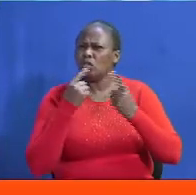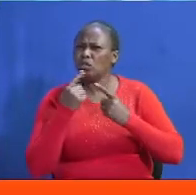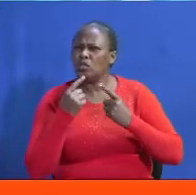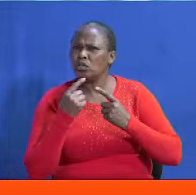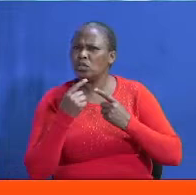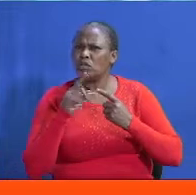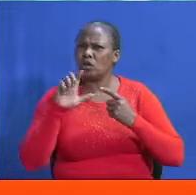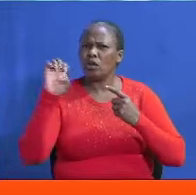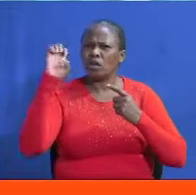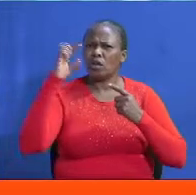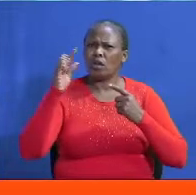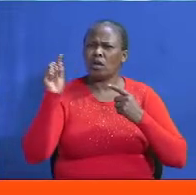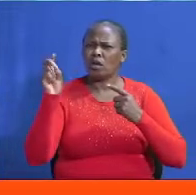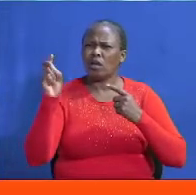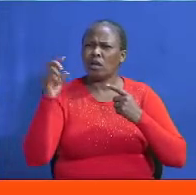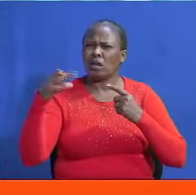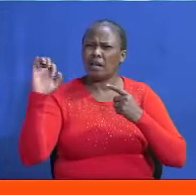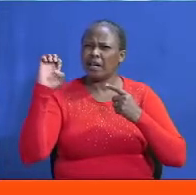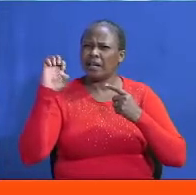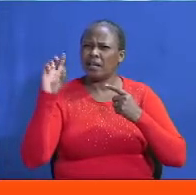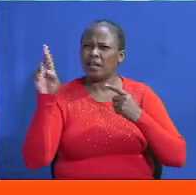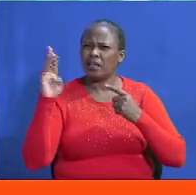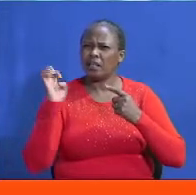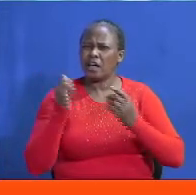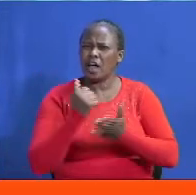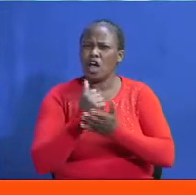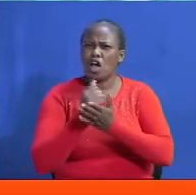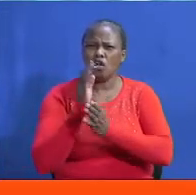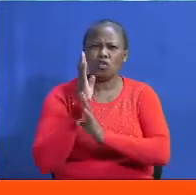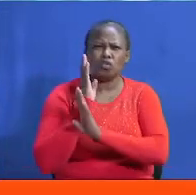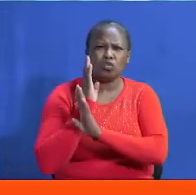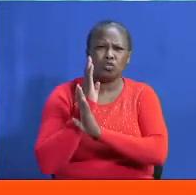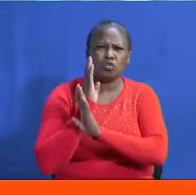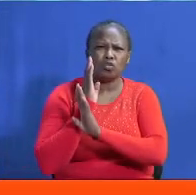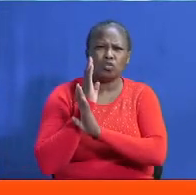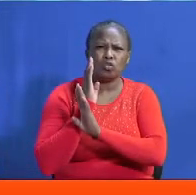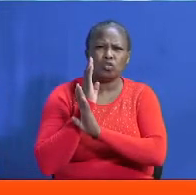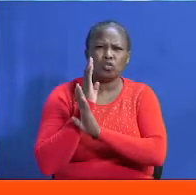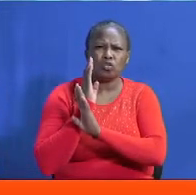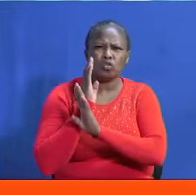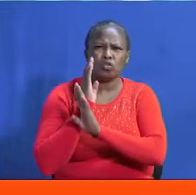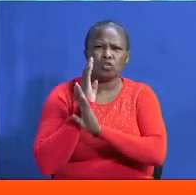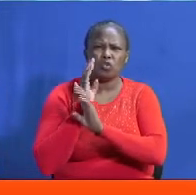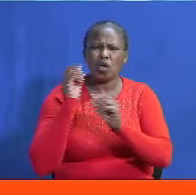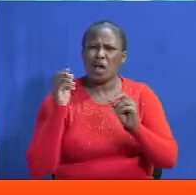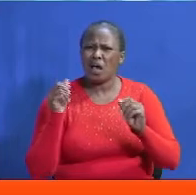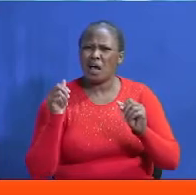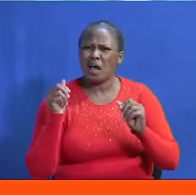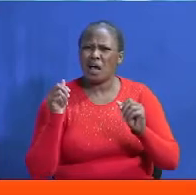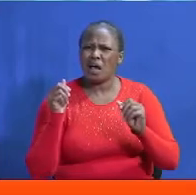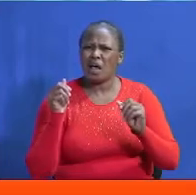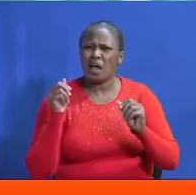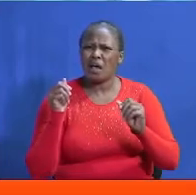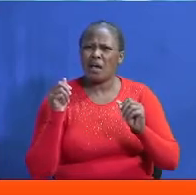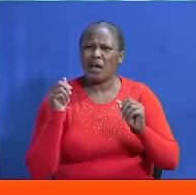secures transactions mm-hmm. to help for security purposes and to make them permanent. So, for